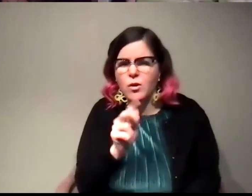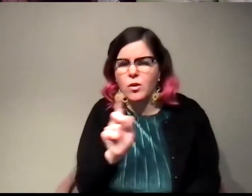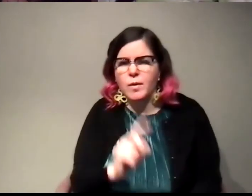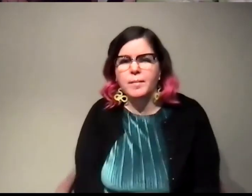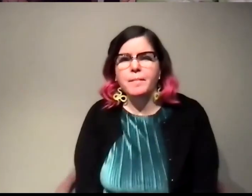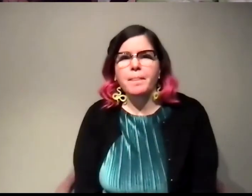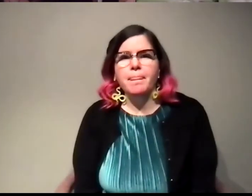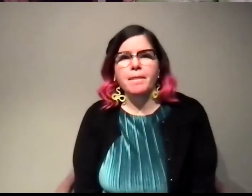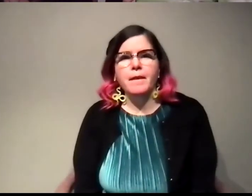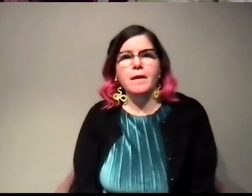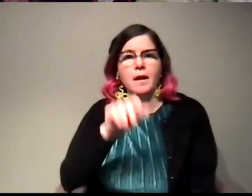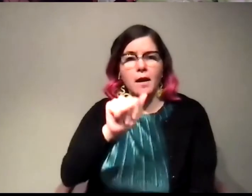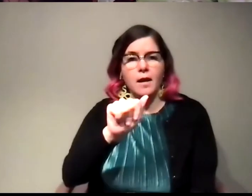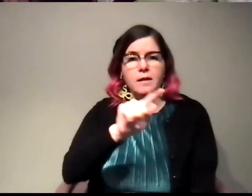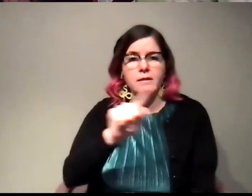the top of my head, I think it's